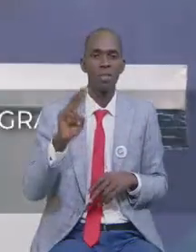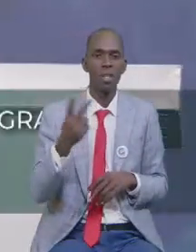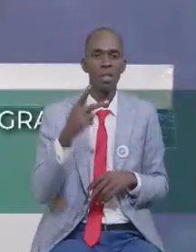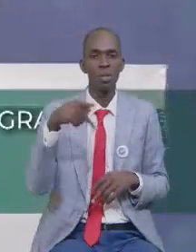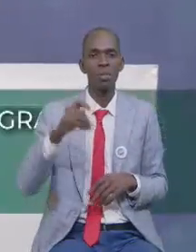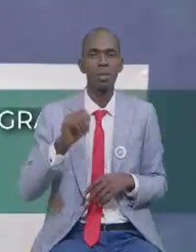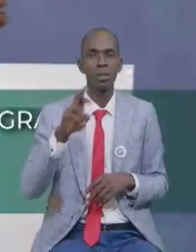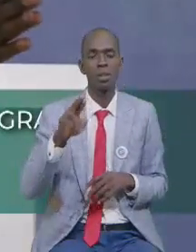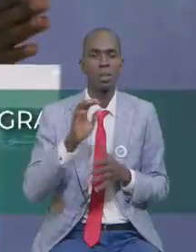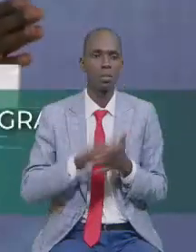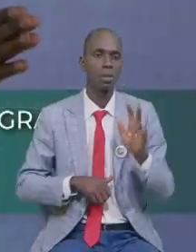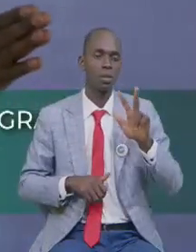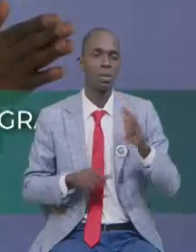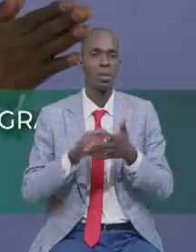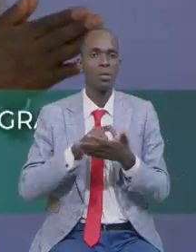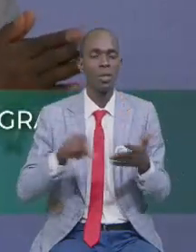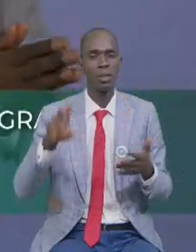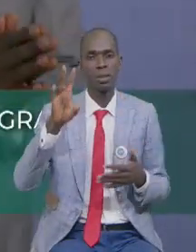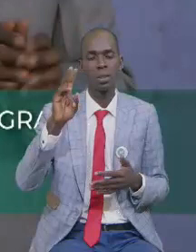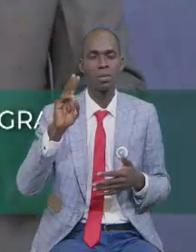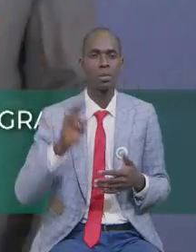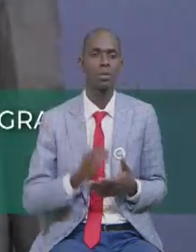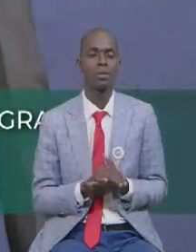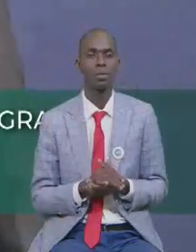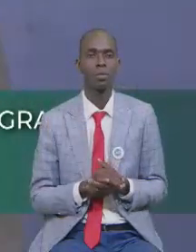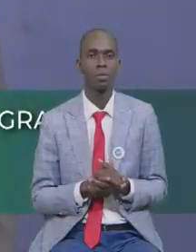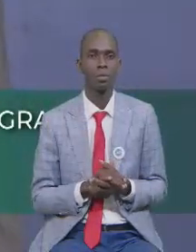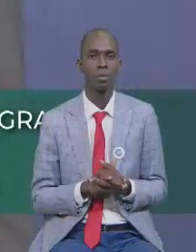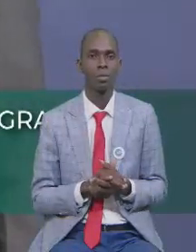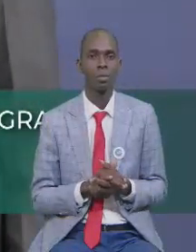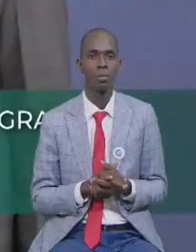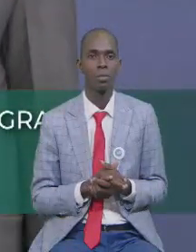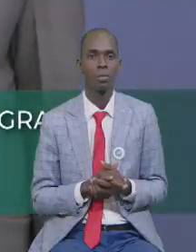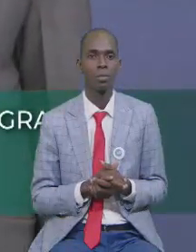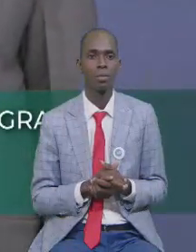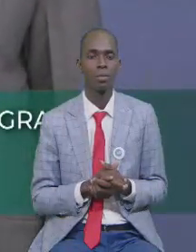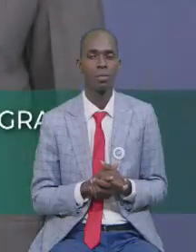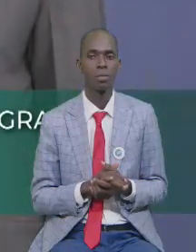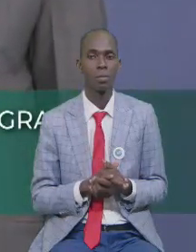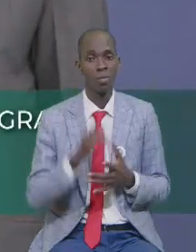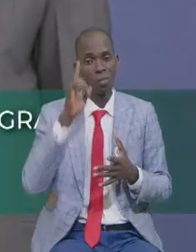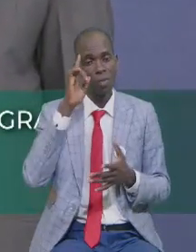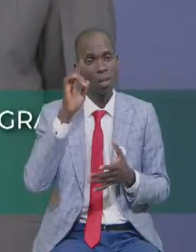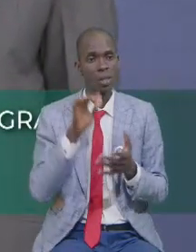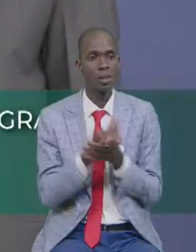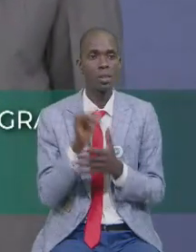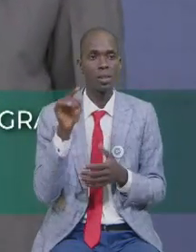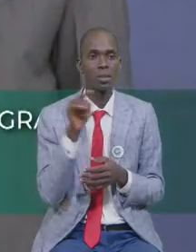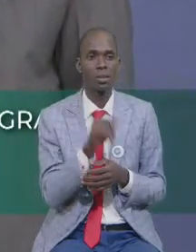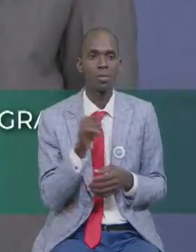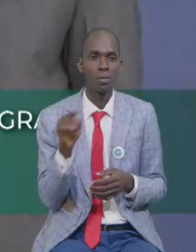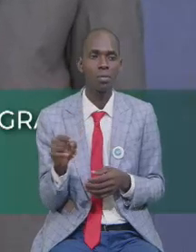2 Peter chapter 3, verse 17. Be therefore